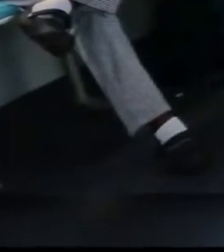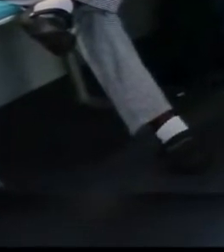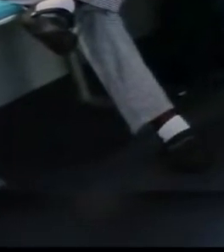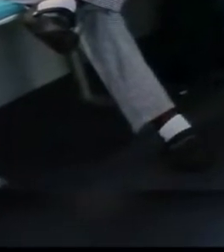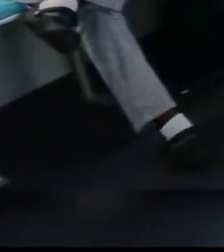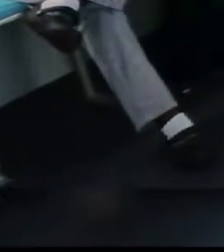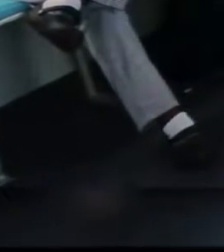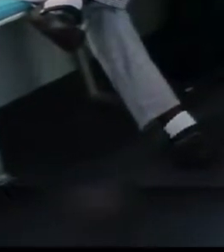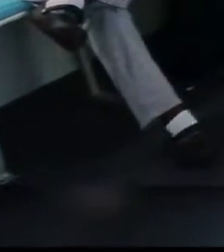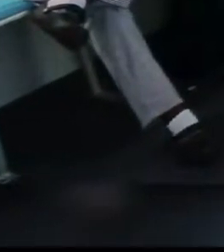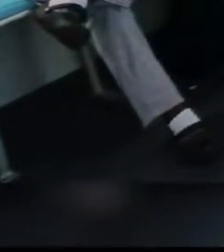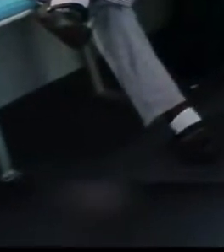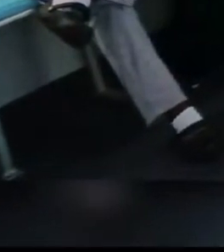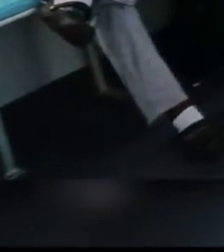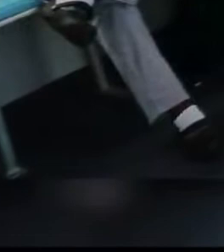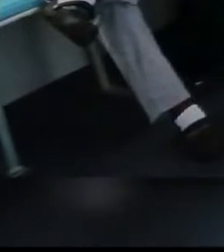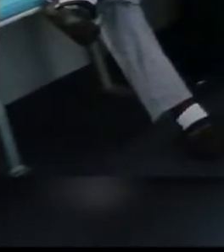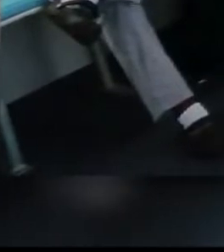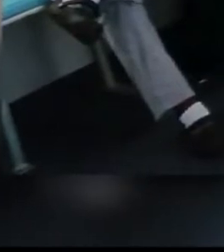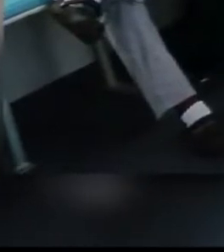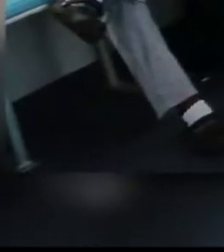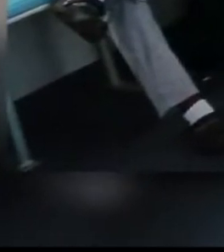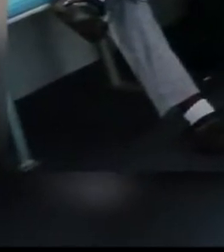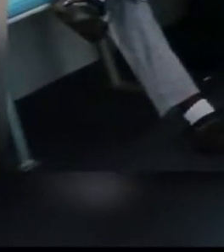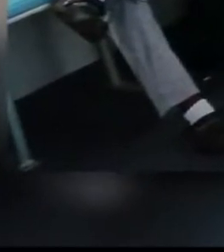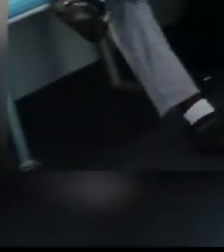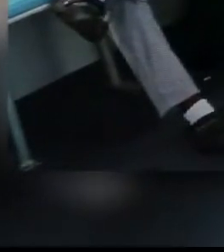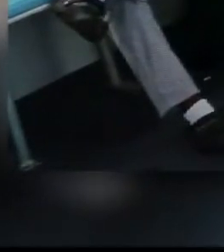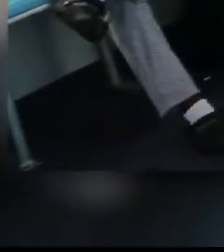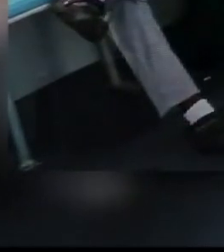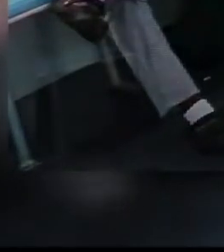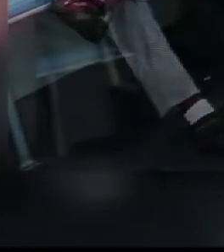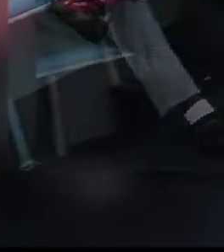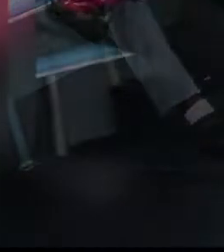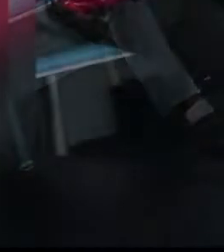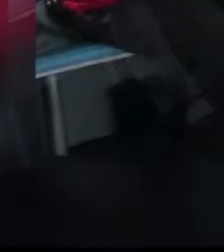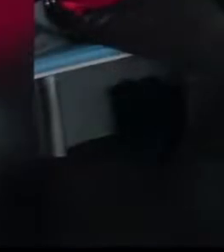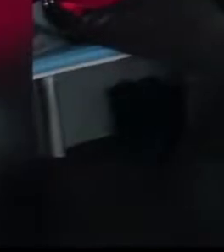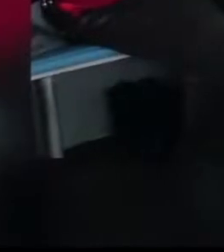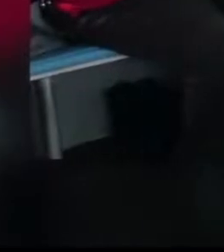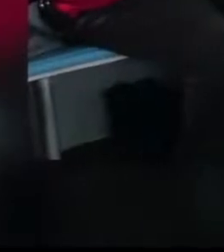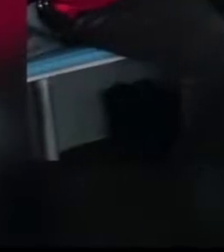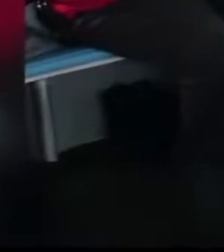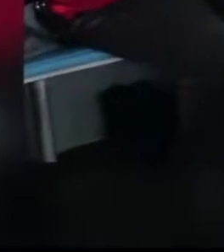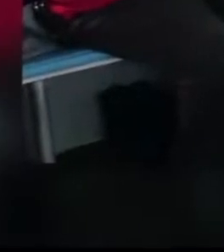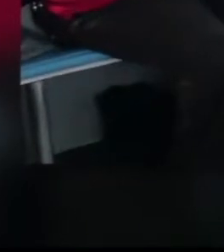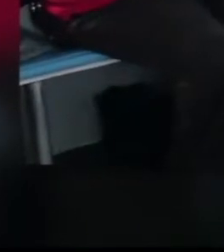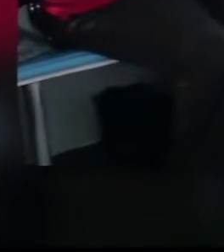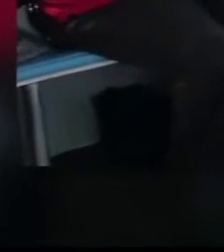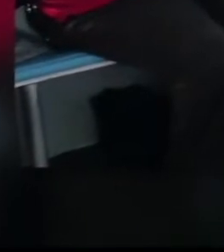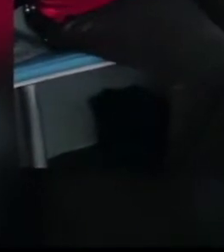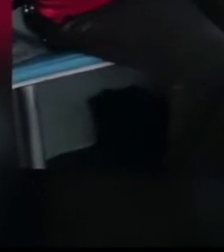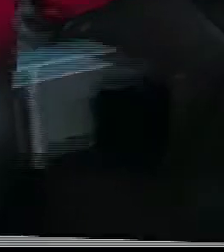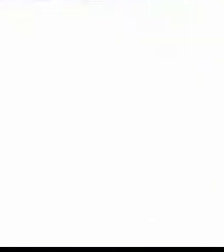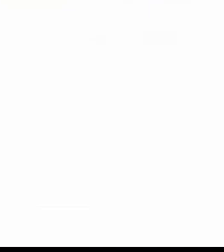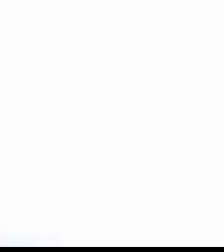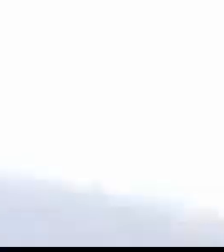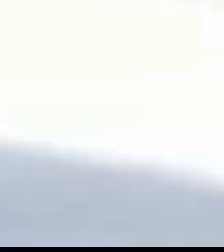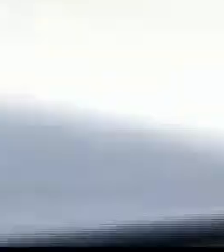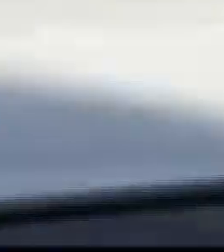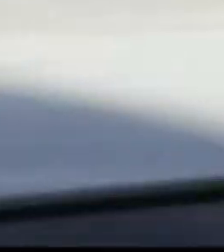Coming up, island invasion. Immigration officials descend on Abaco looking to wipe out illegal migrants.